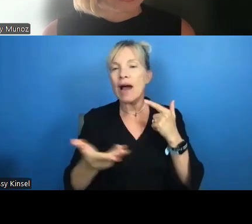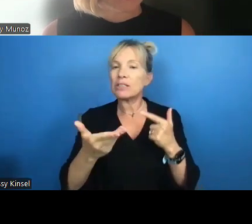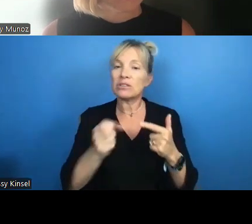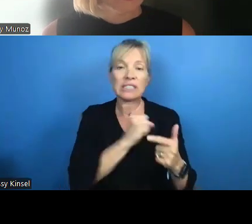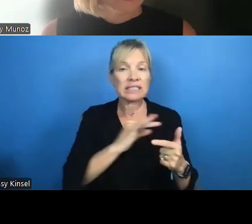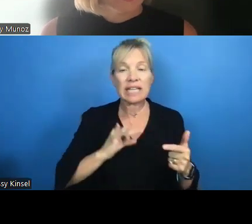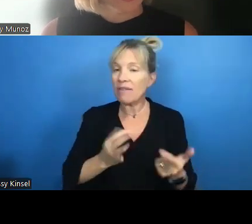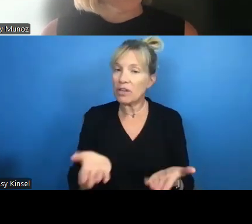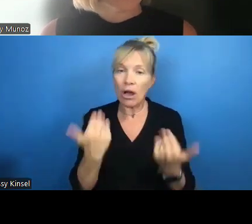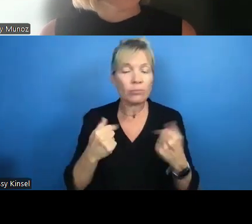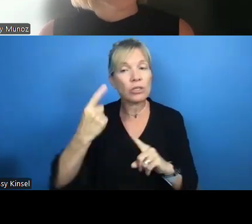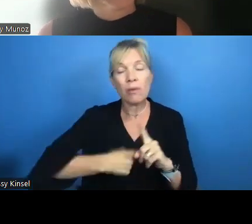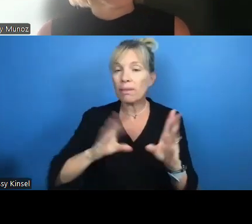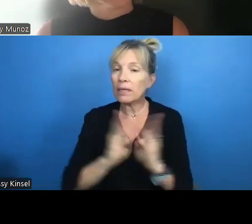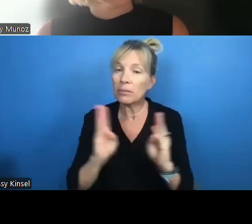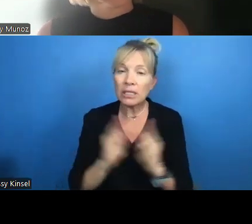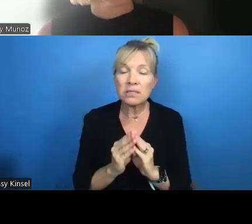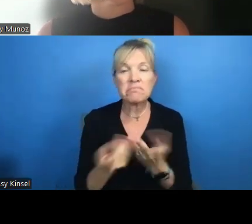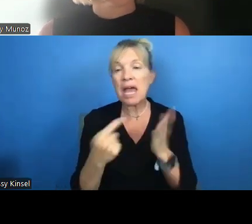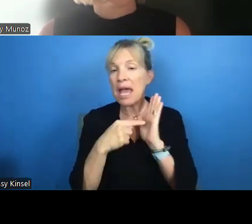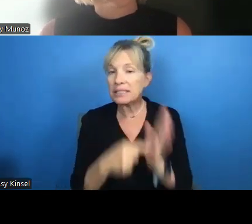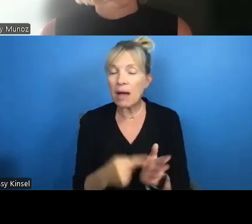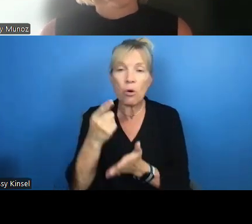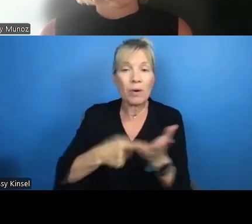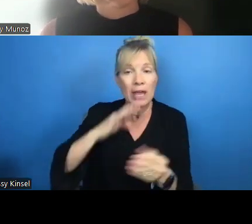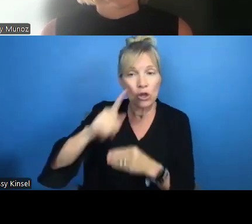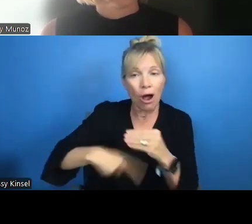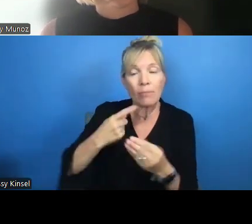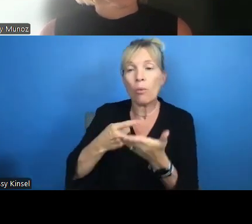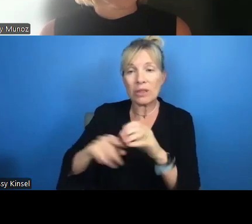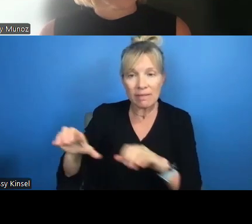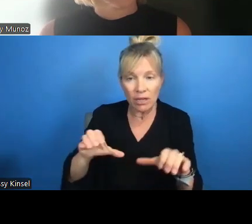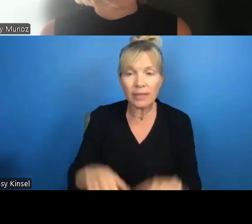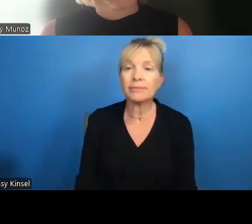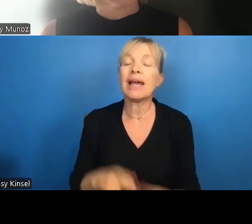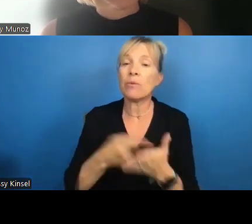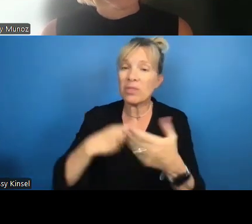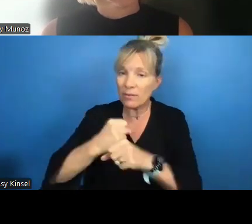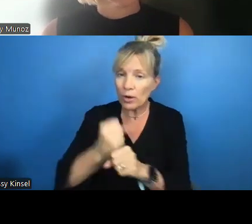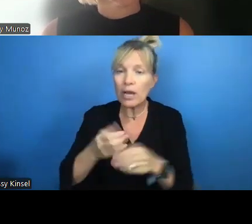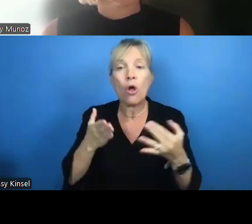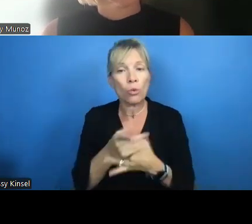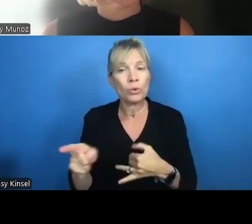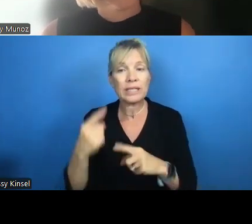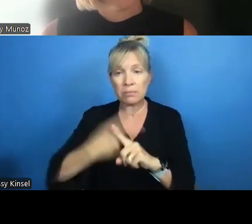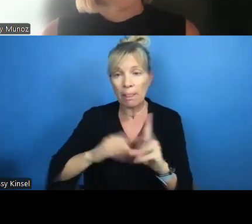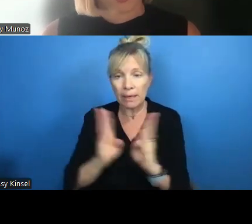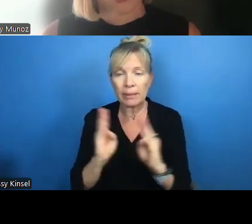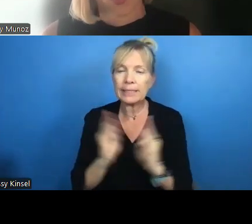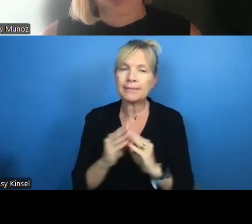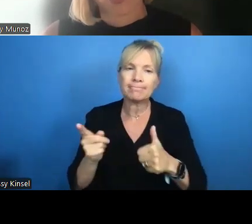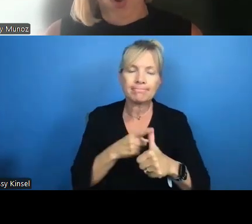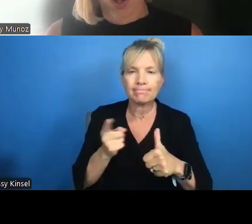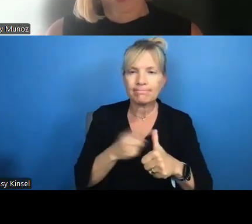monthly meetings. Examples of some of the things that they have created through these meetings include